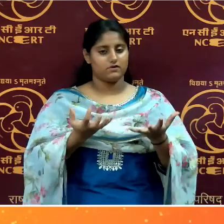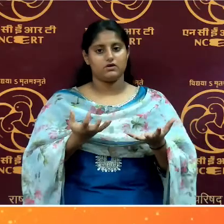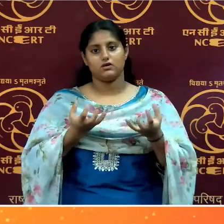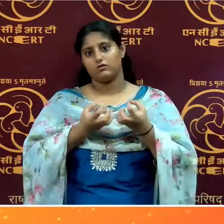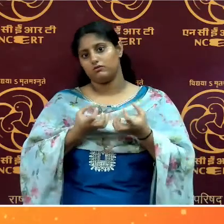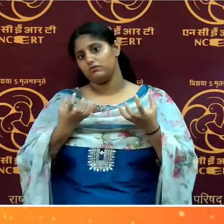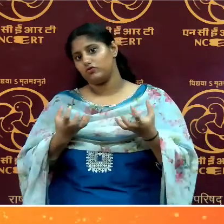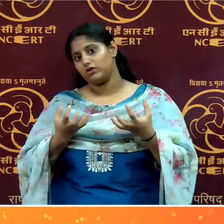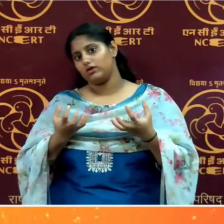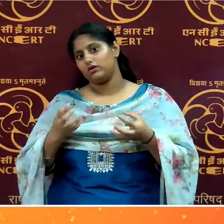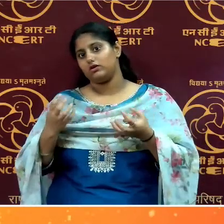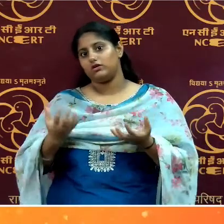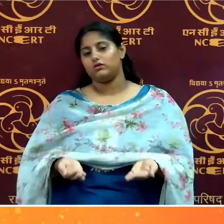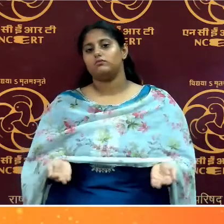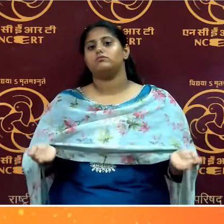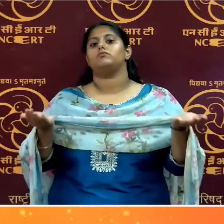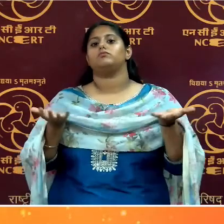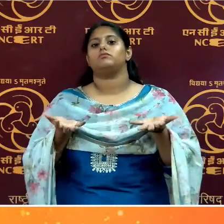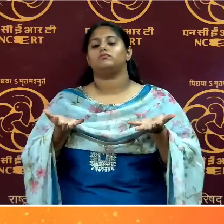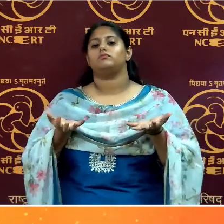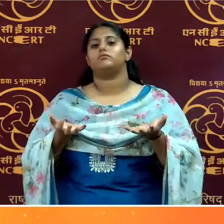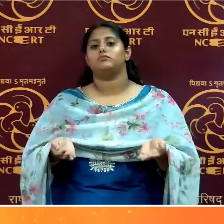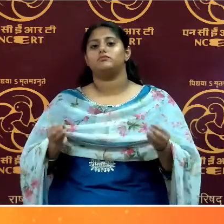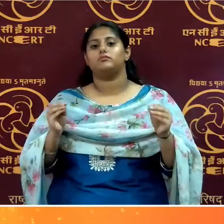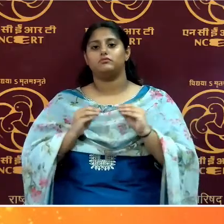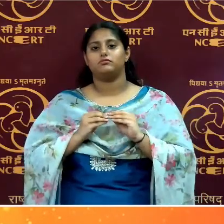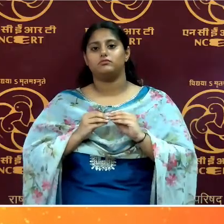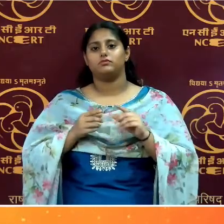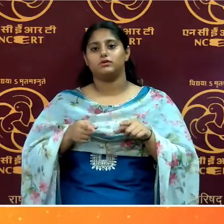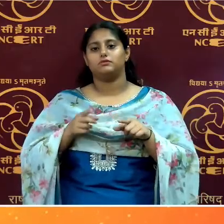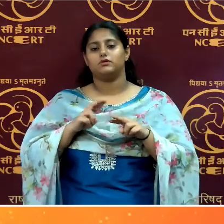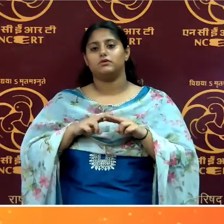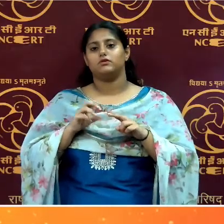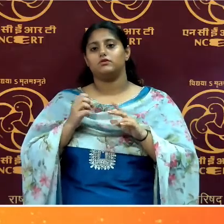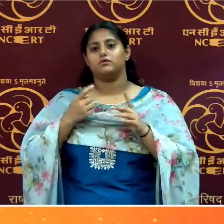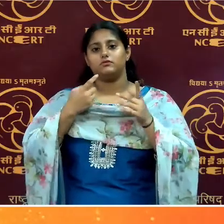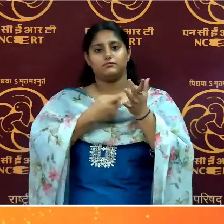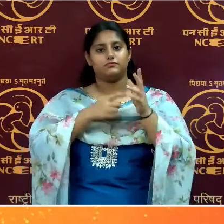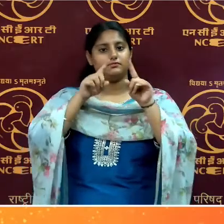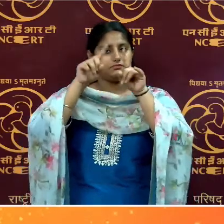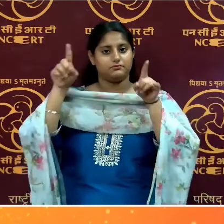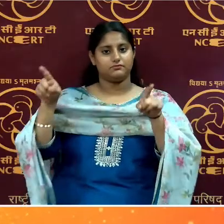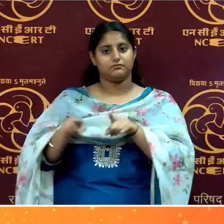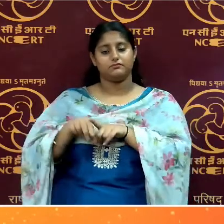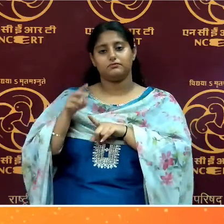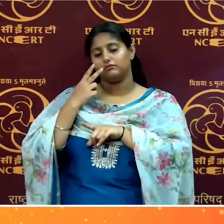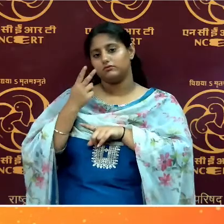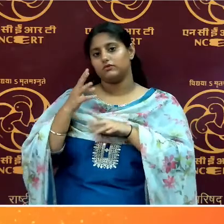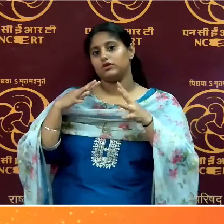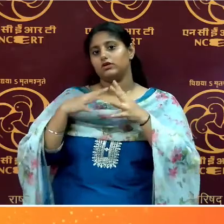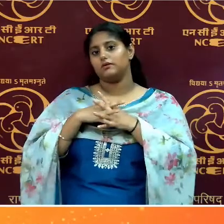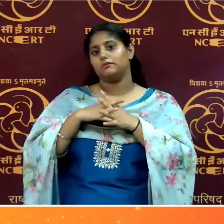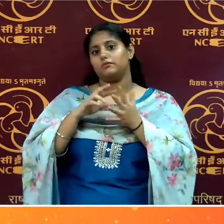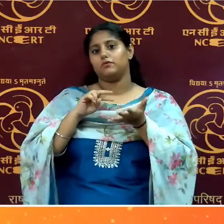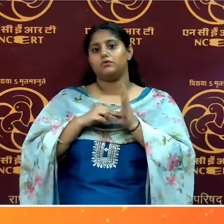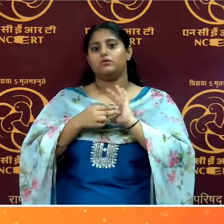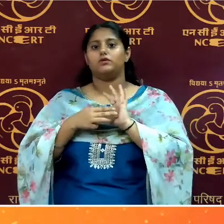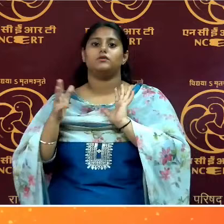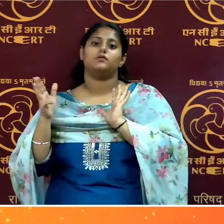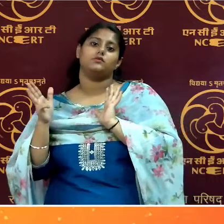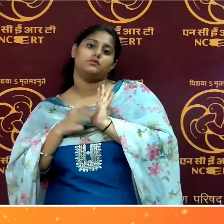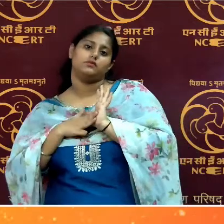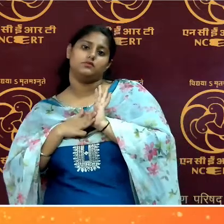attraction towards the Earth. Okay. Yes. So, the formula is there on the screen. You can see that W is what? M into G, where